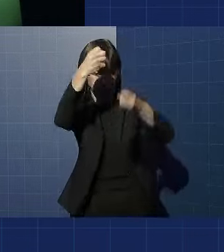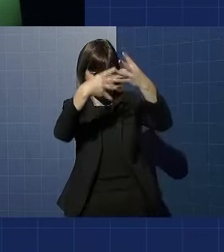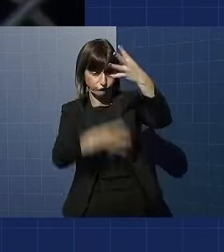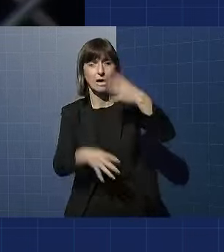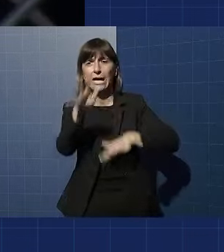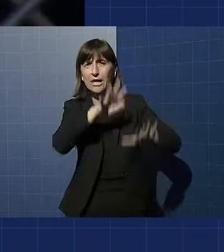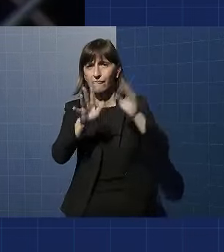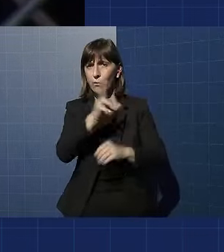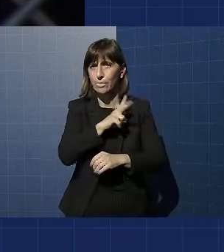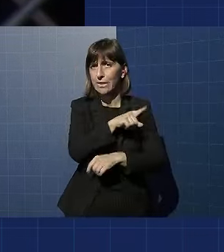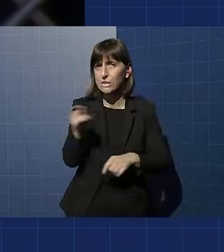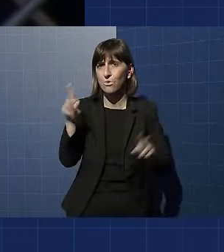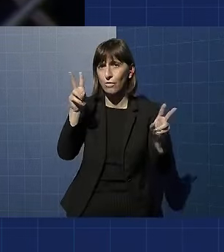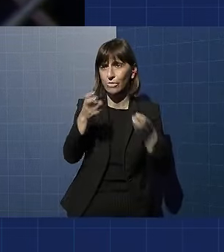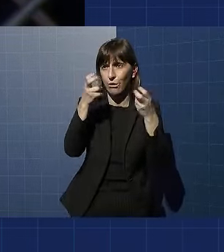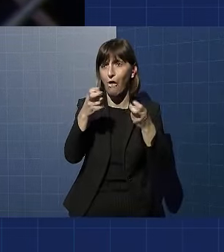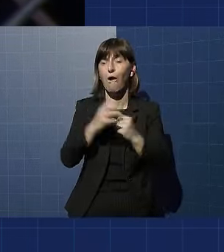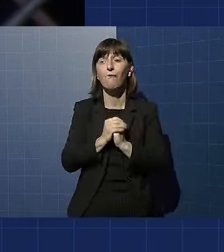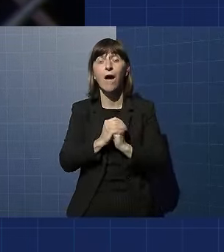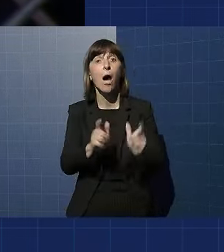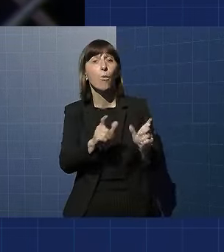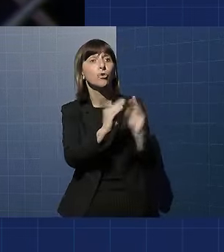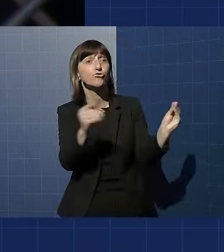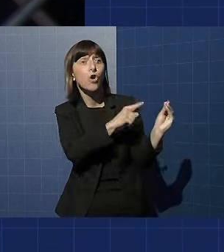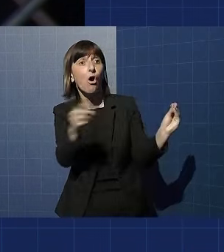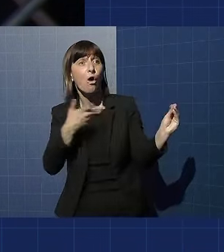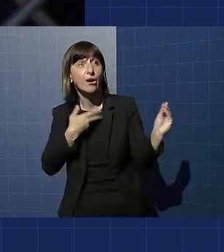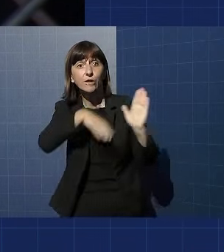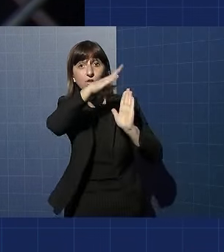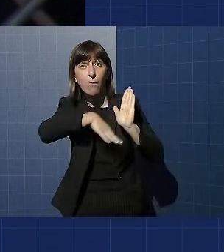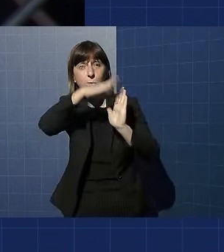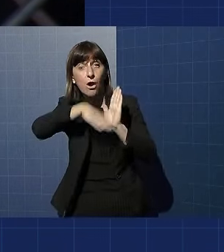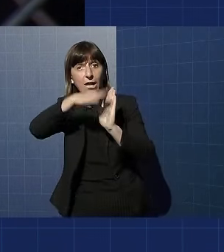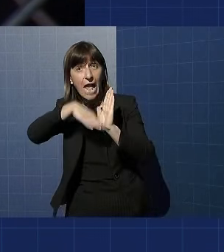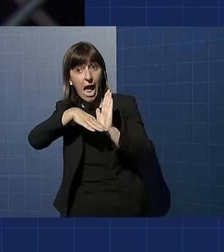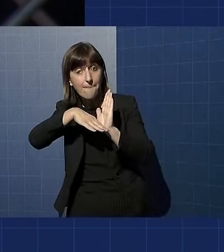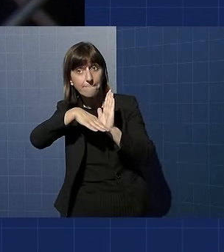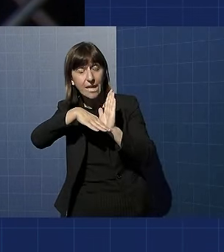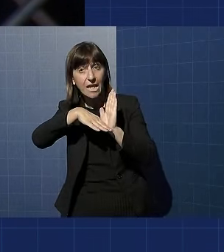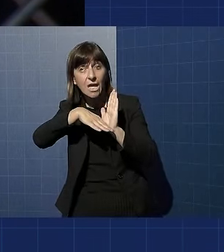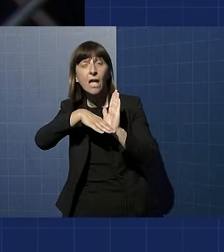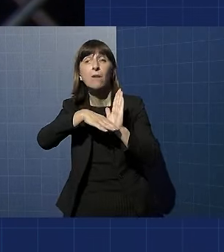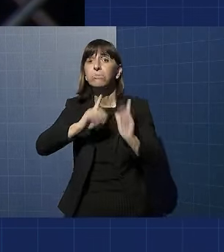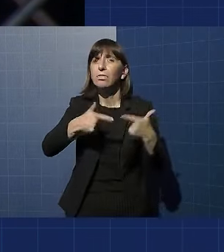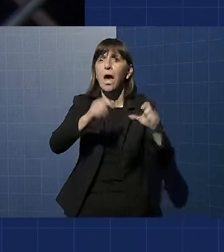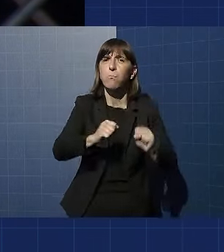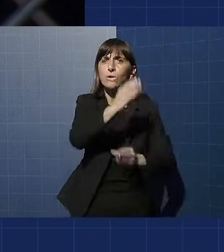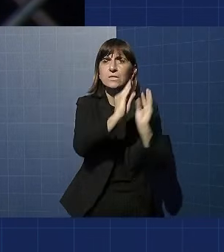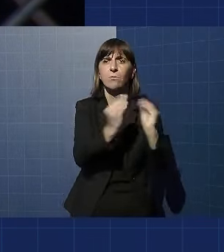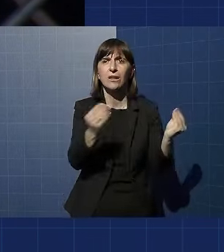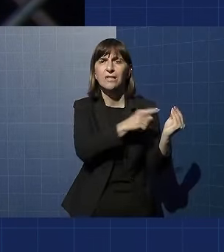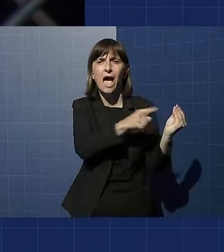per esempio per i nostri giovani, abbiamo dei programmi di young graduate trainee, che permettono ai giovani quindi di